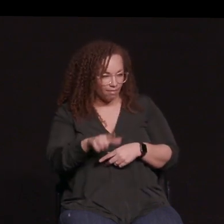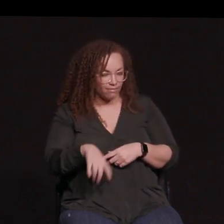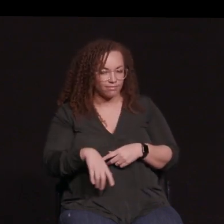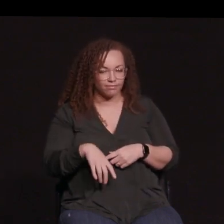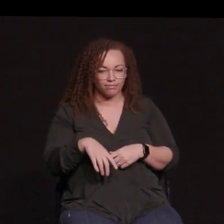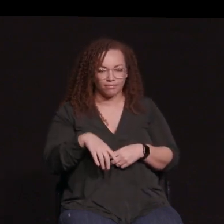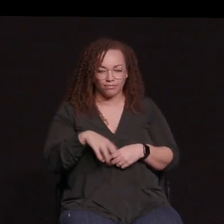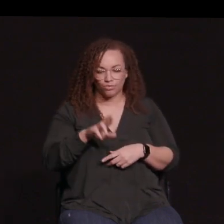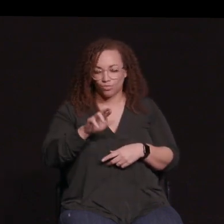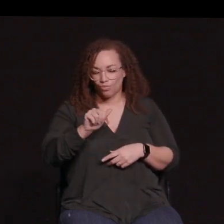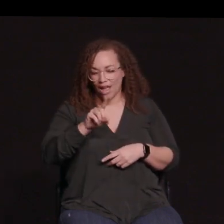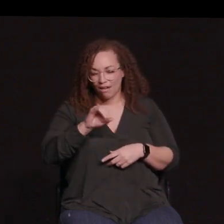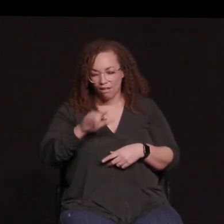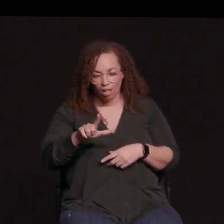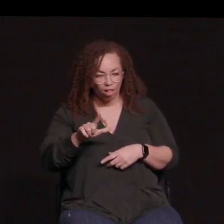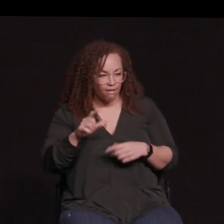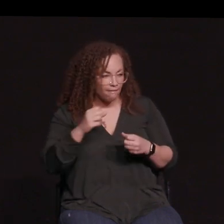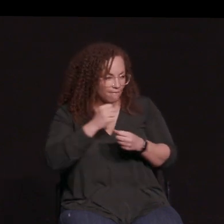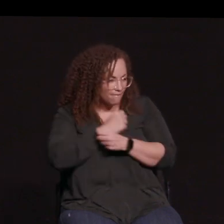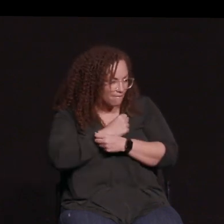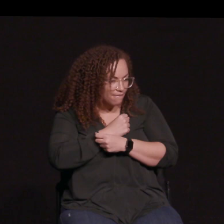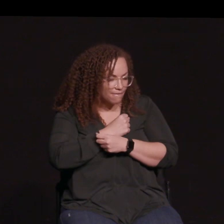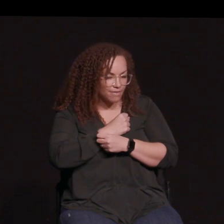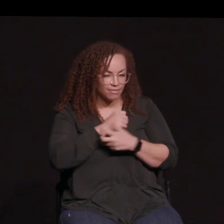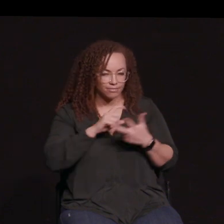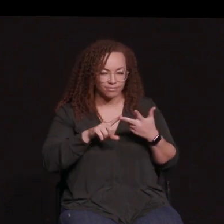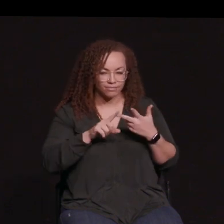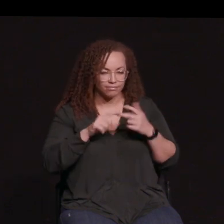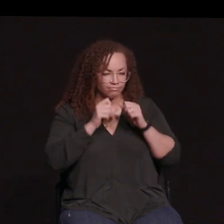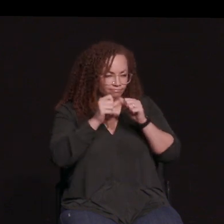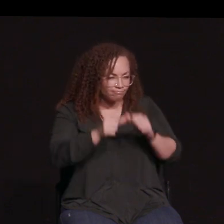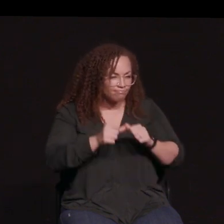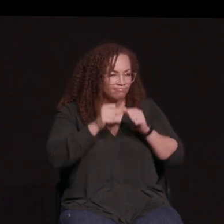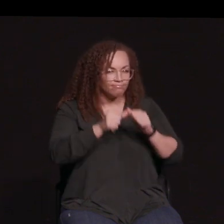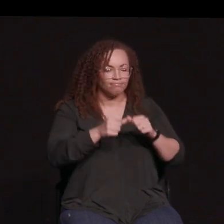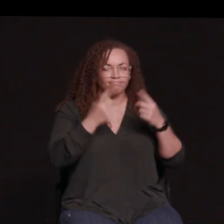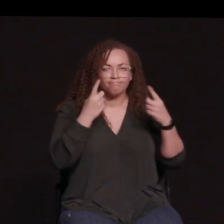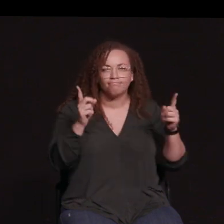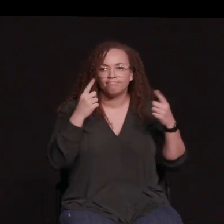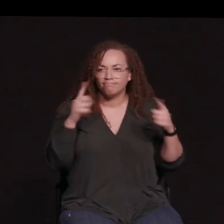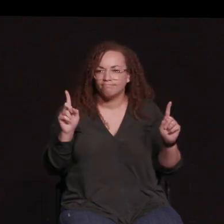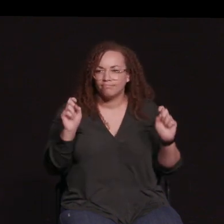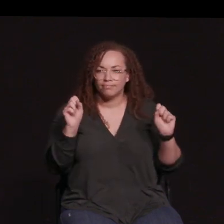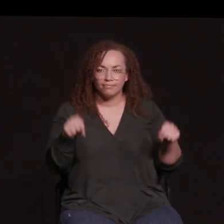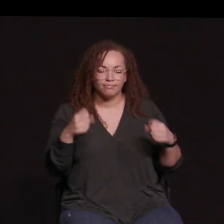love, and a persistent triumph of memory.